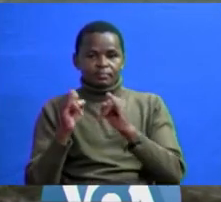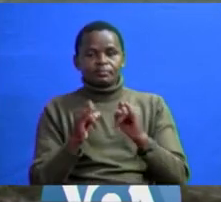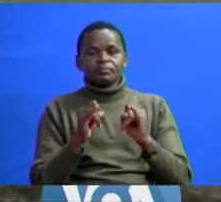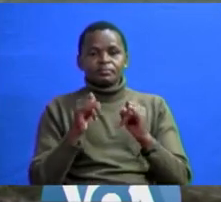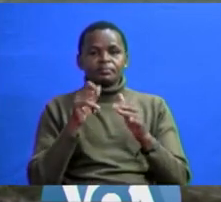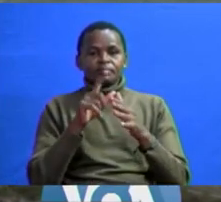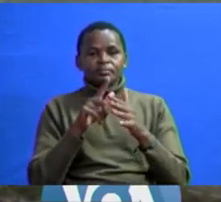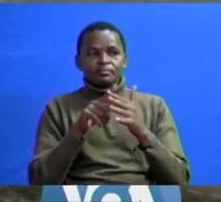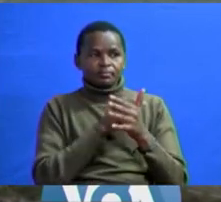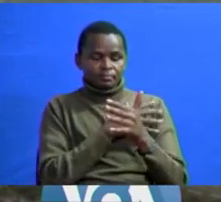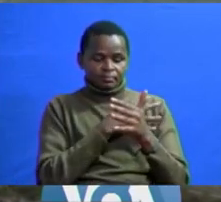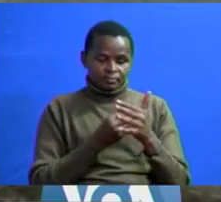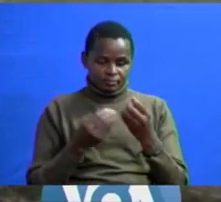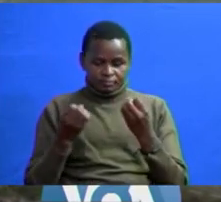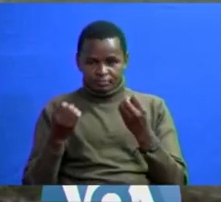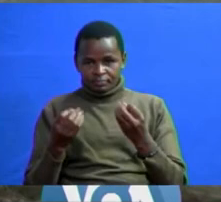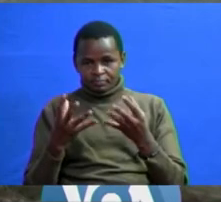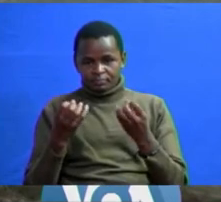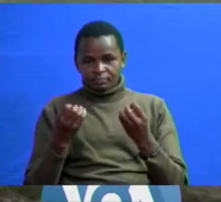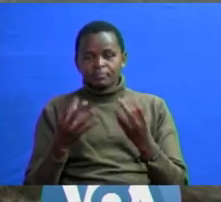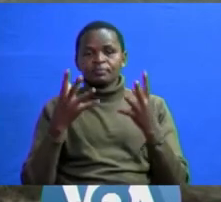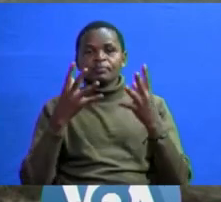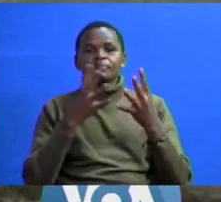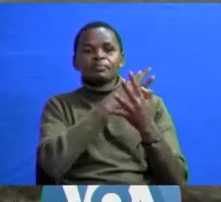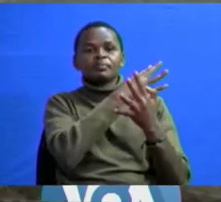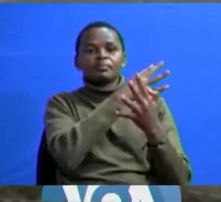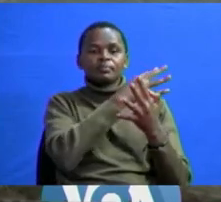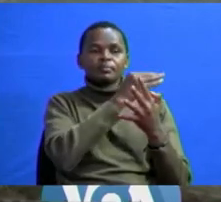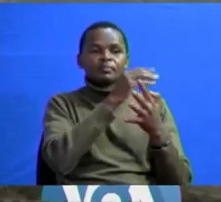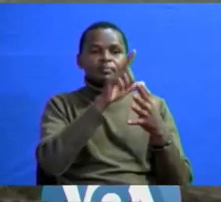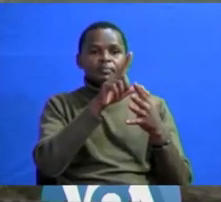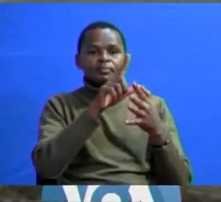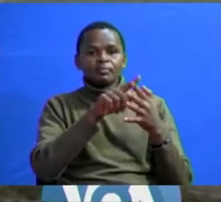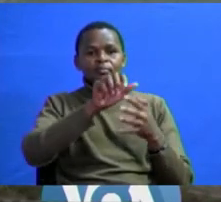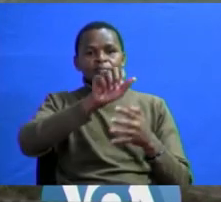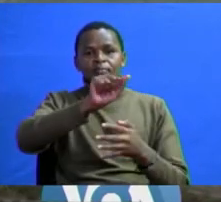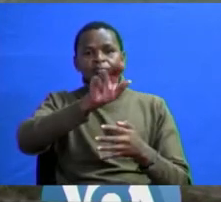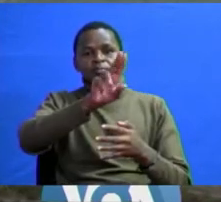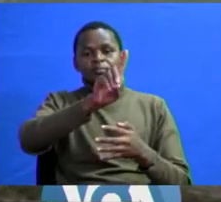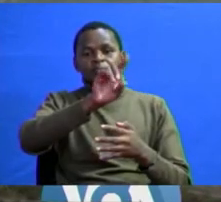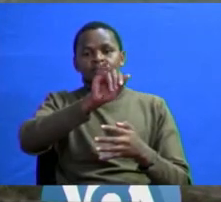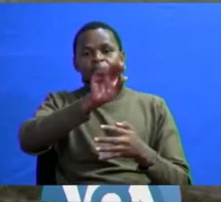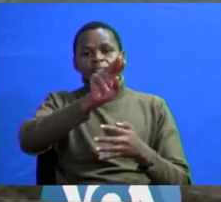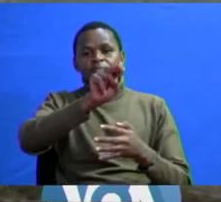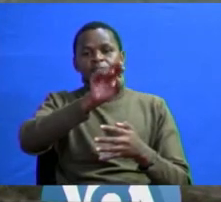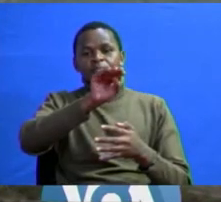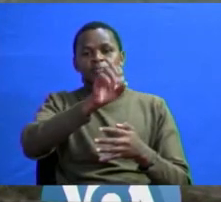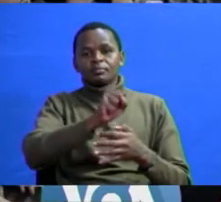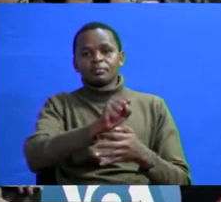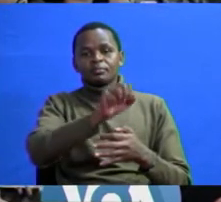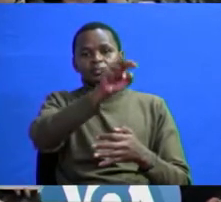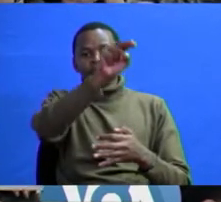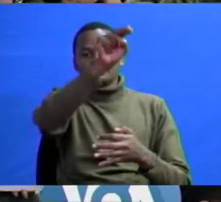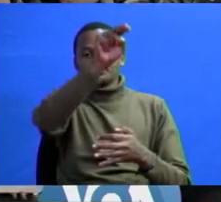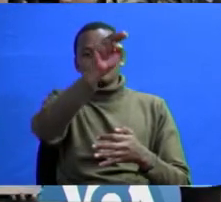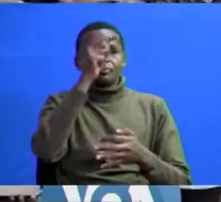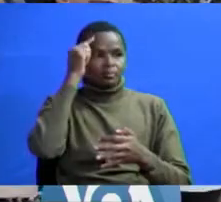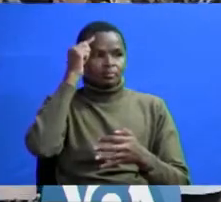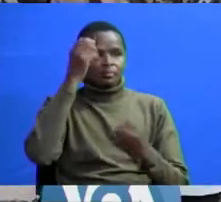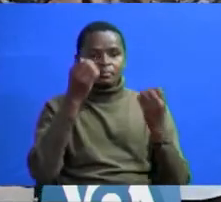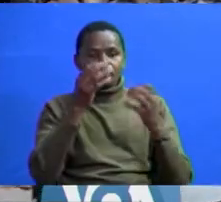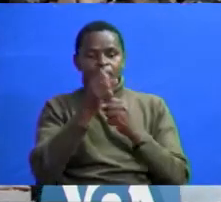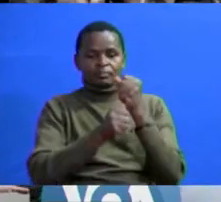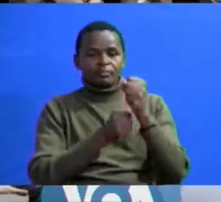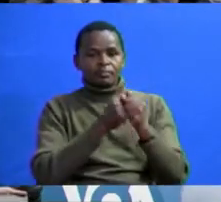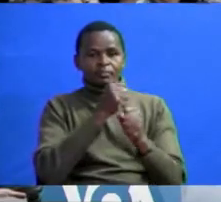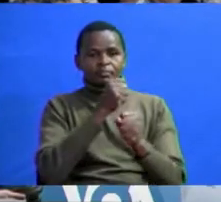journalists and hundreds of spectators, and it seems clear that the audience is in both North and South Korea. For years, drills like